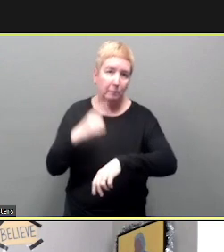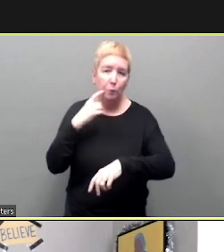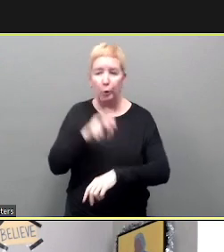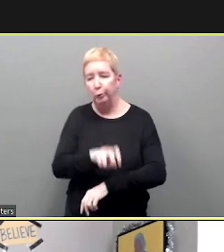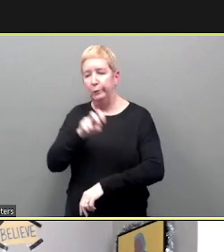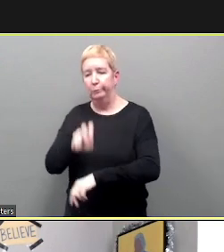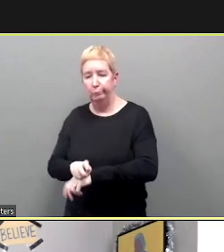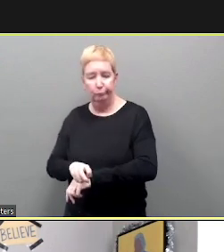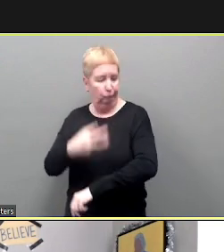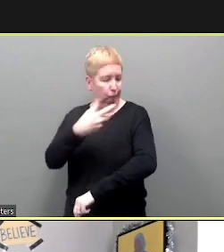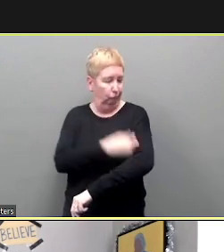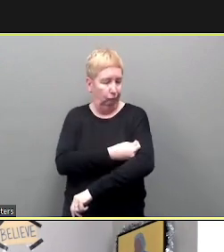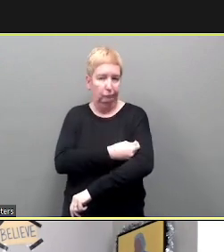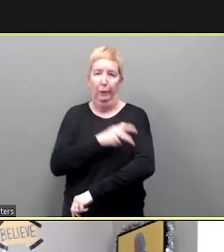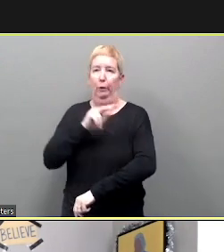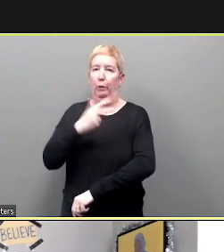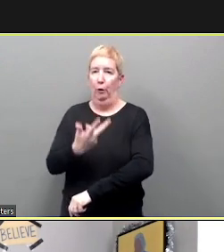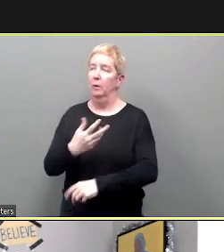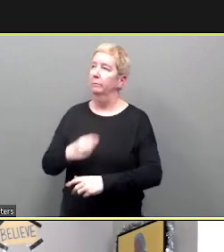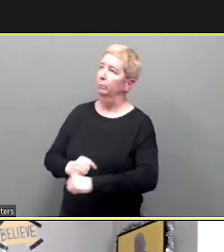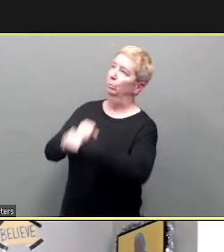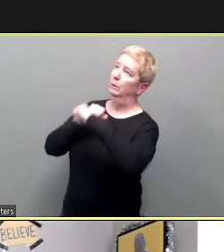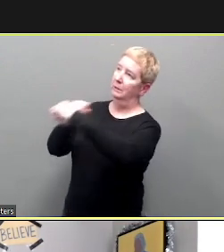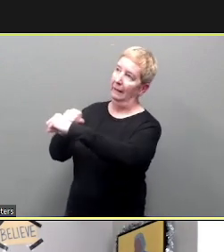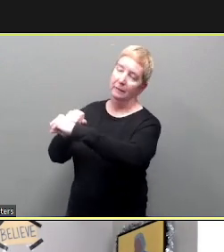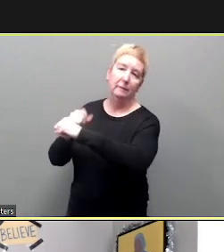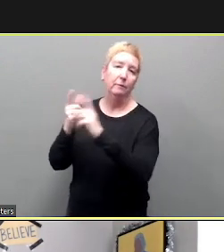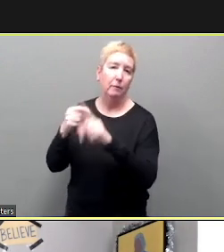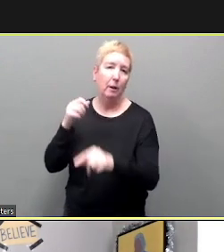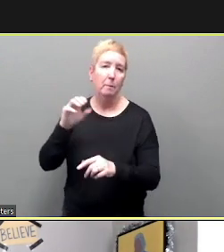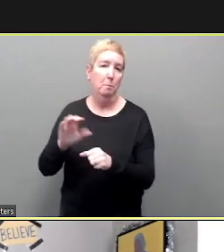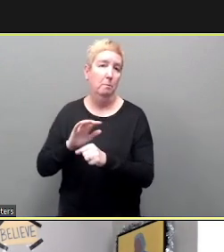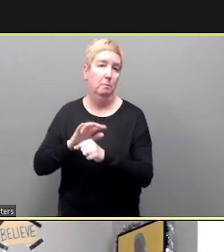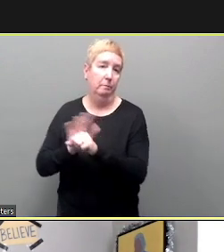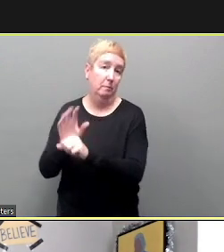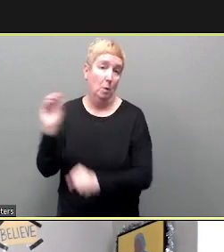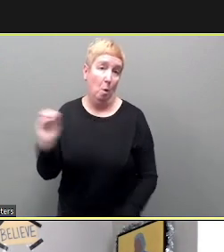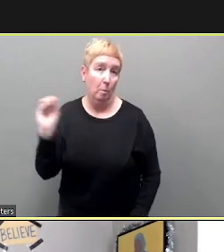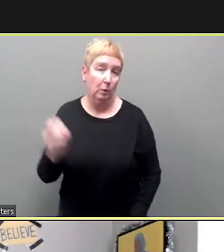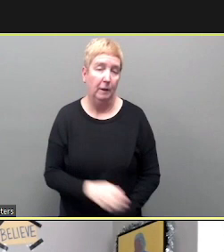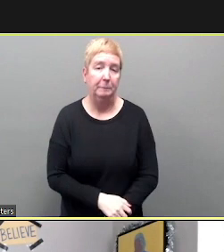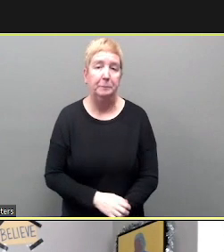and be protected from Omicron. Okay, next slide.